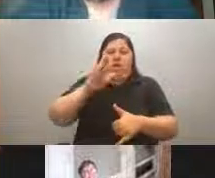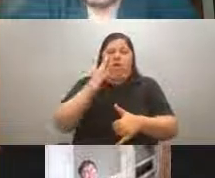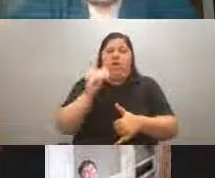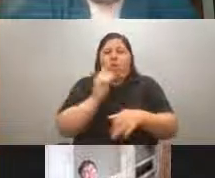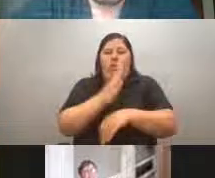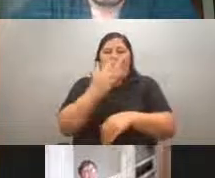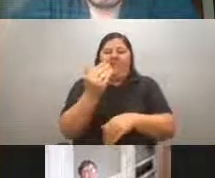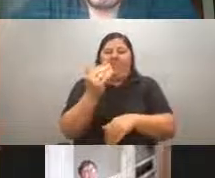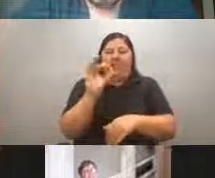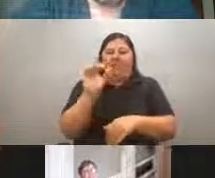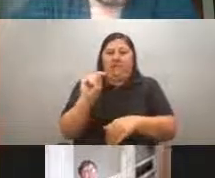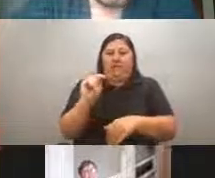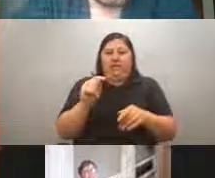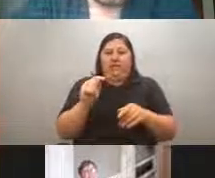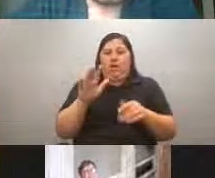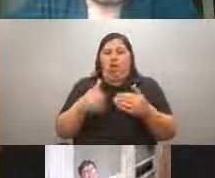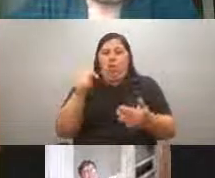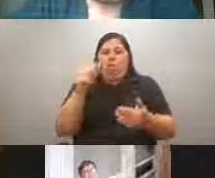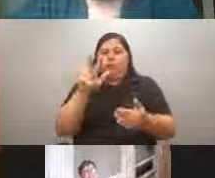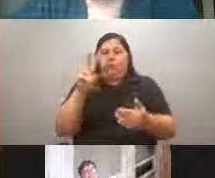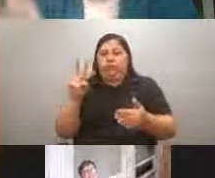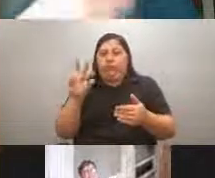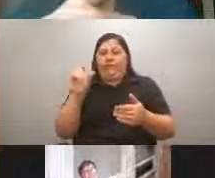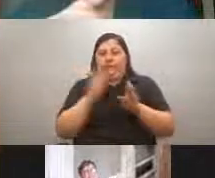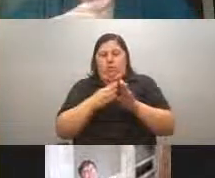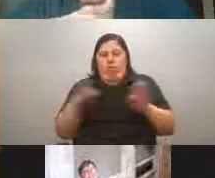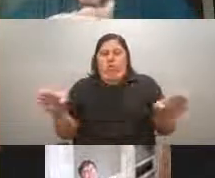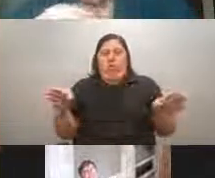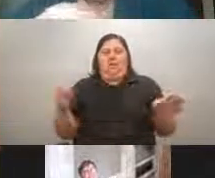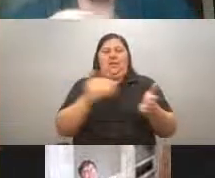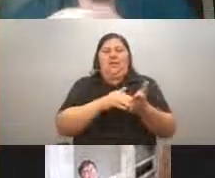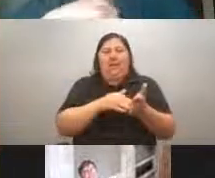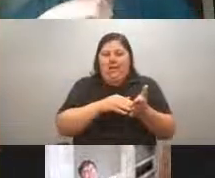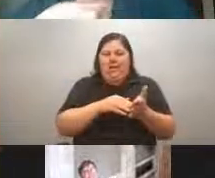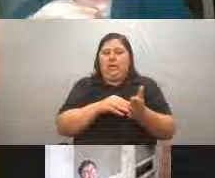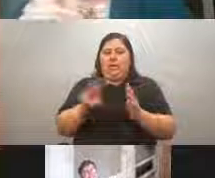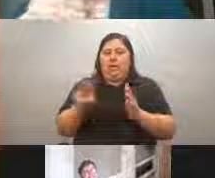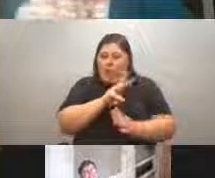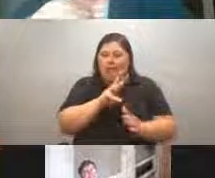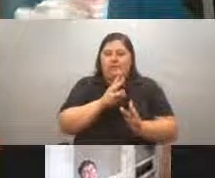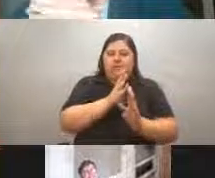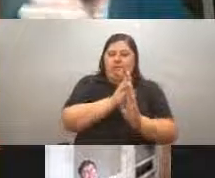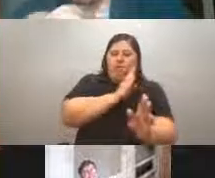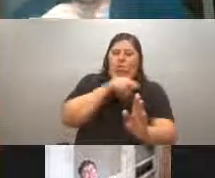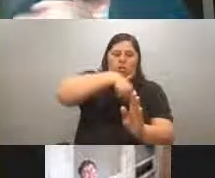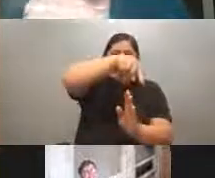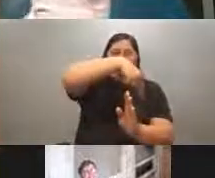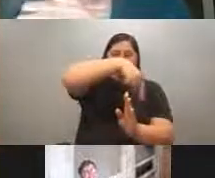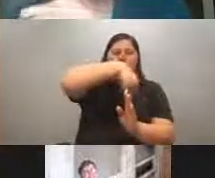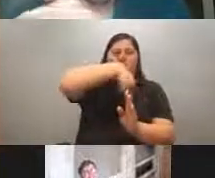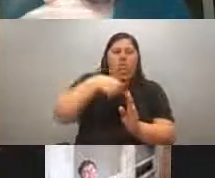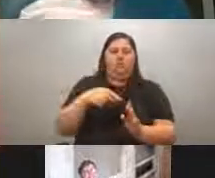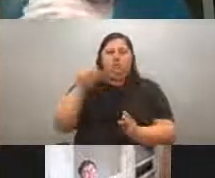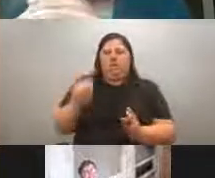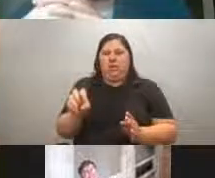feet wide. It is, again, on that west-facing exterior site with Southwest 18th